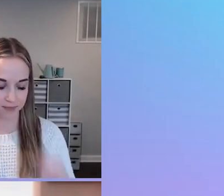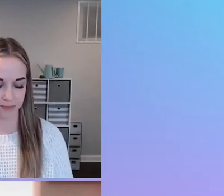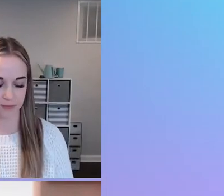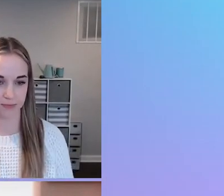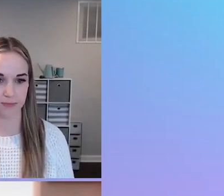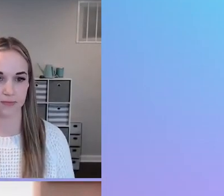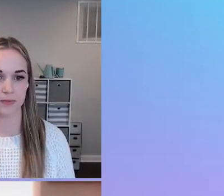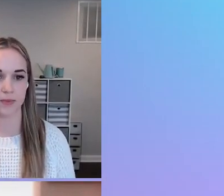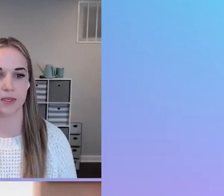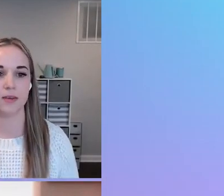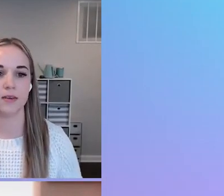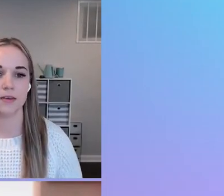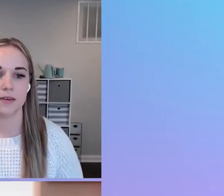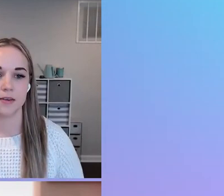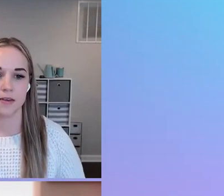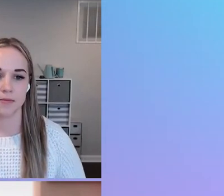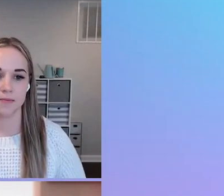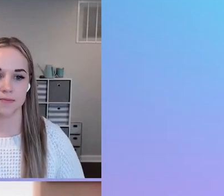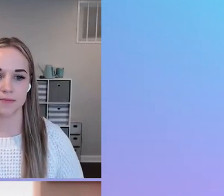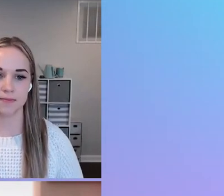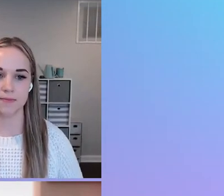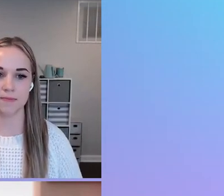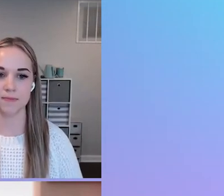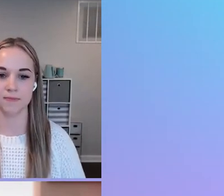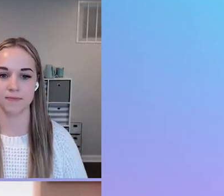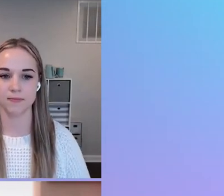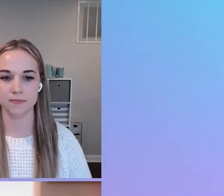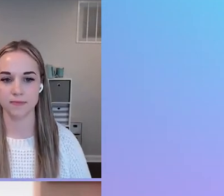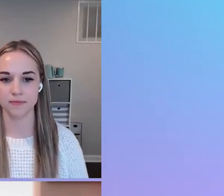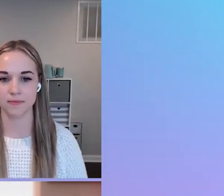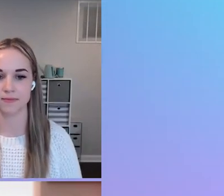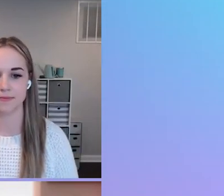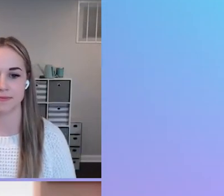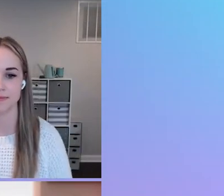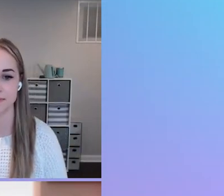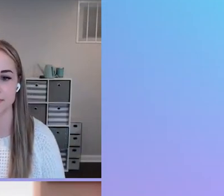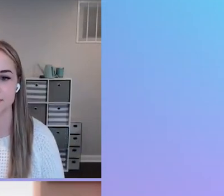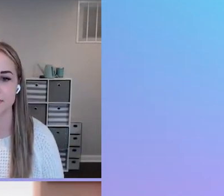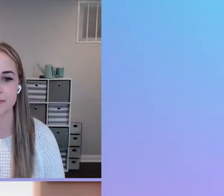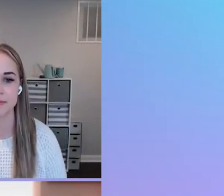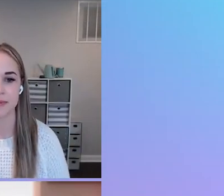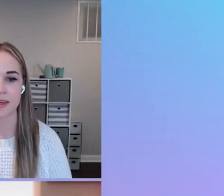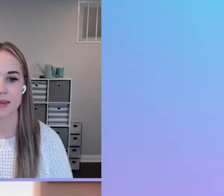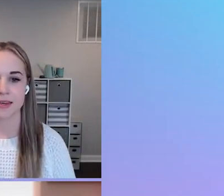the competencies and knowledge that your champion needed?